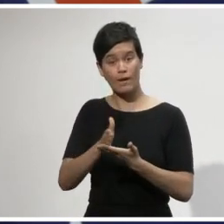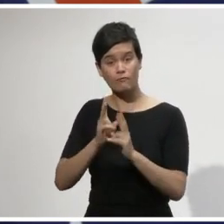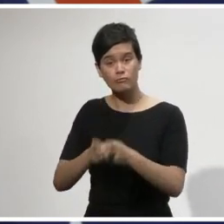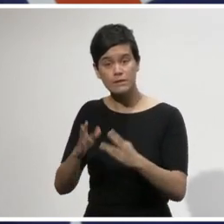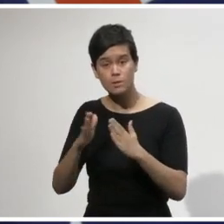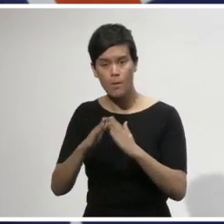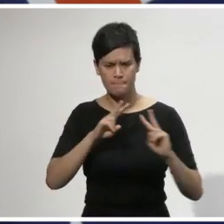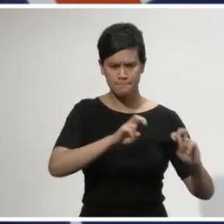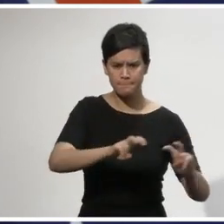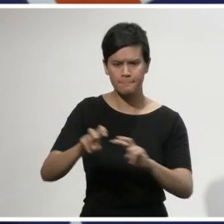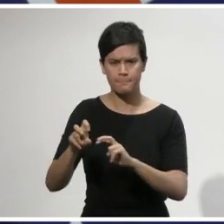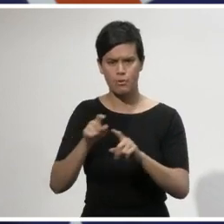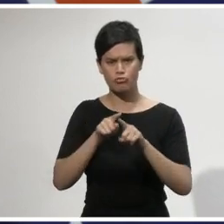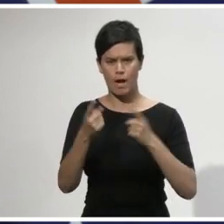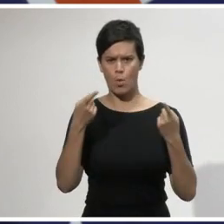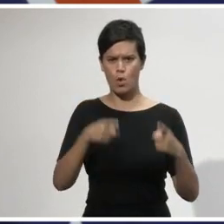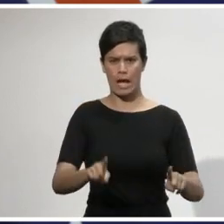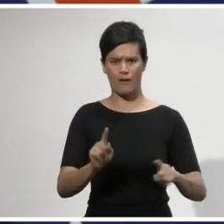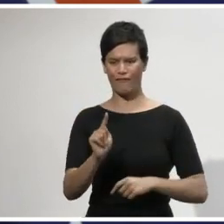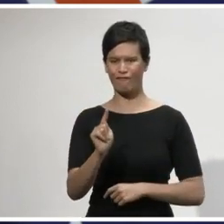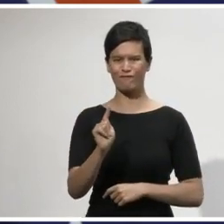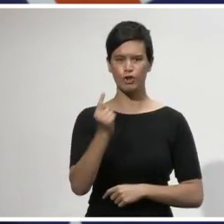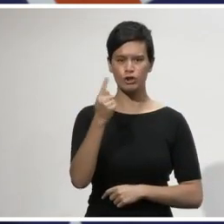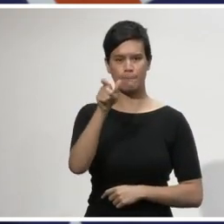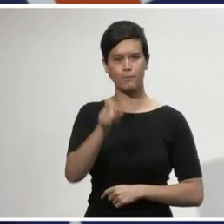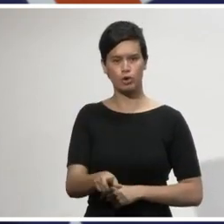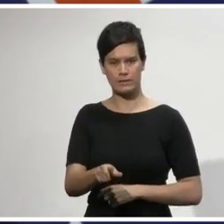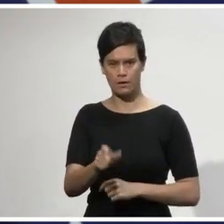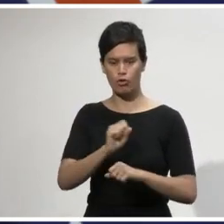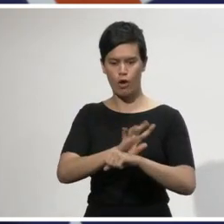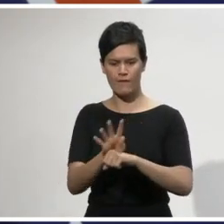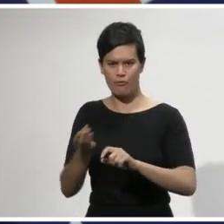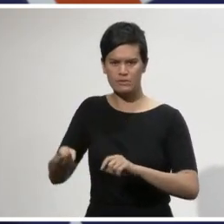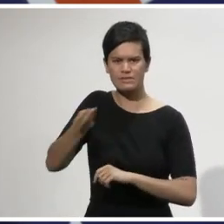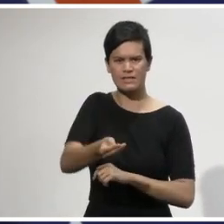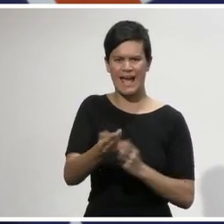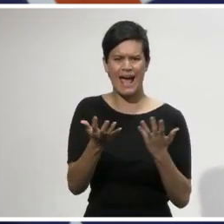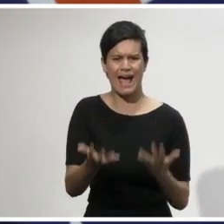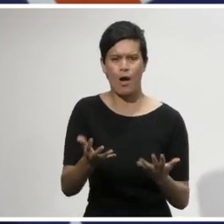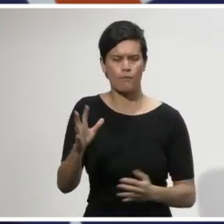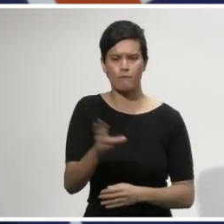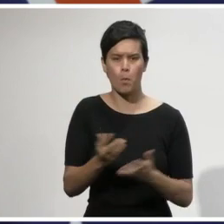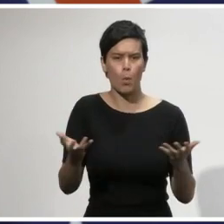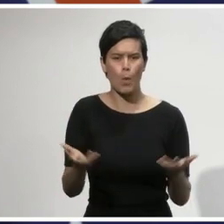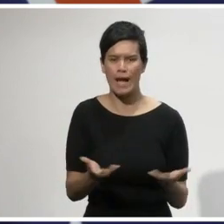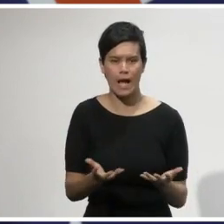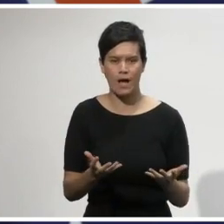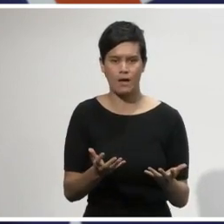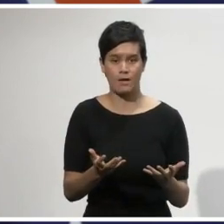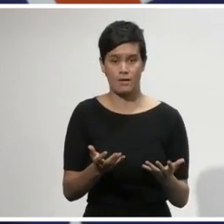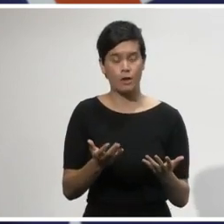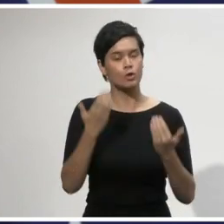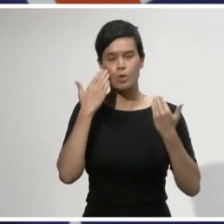is how the first case came to be infected. So they're currently undergoing that